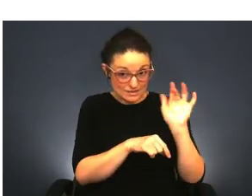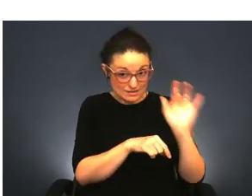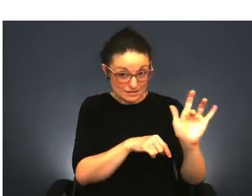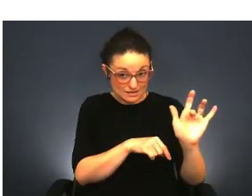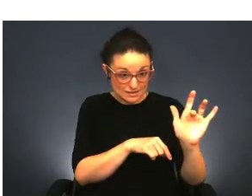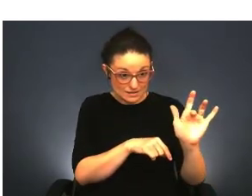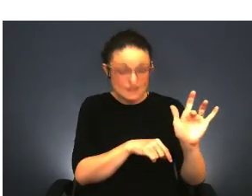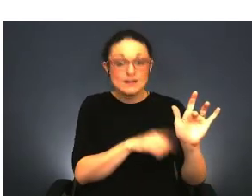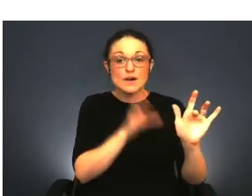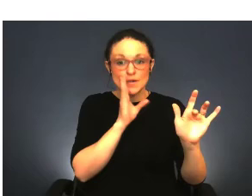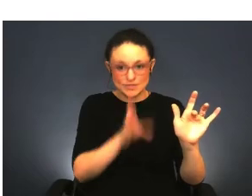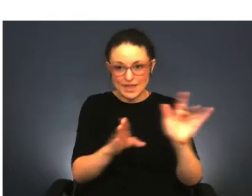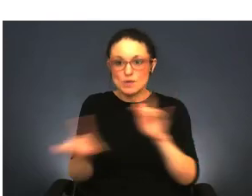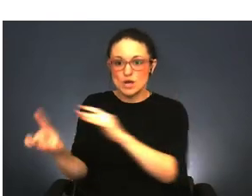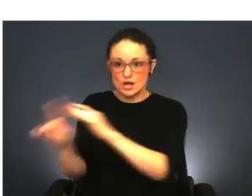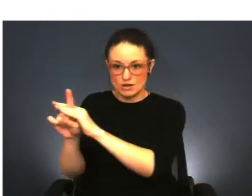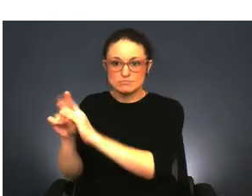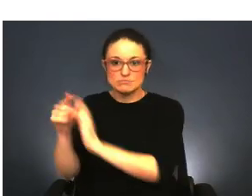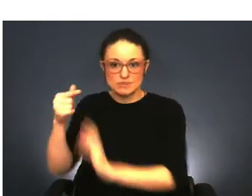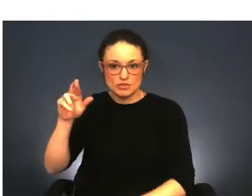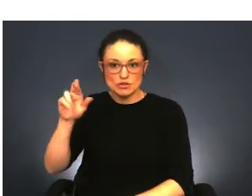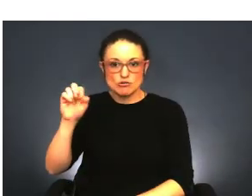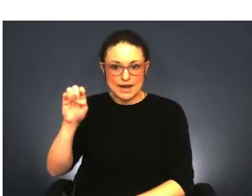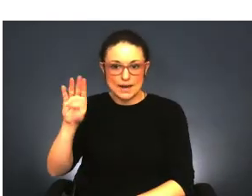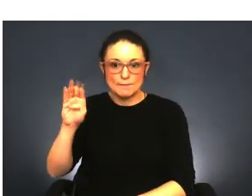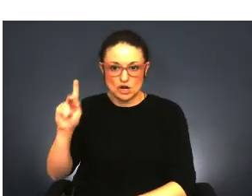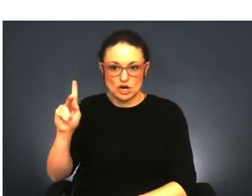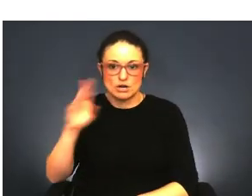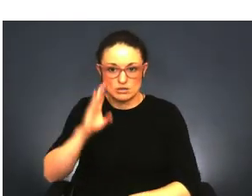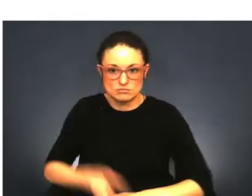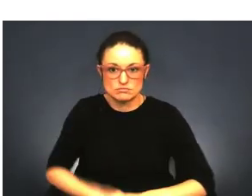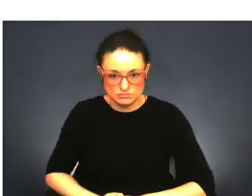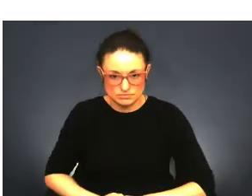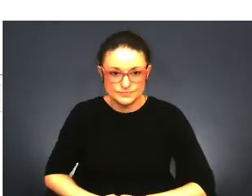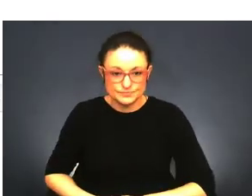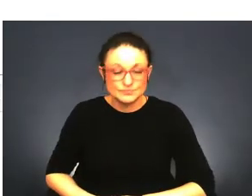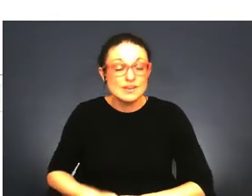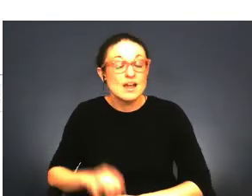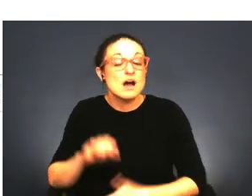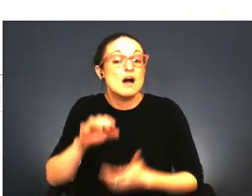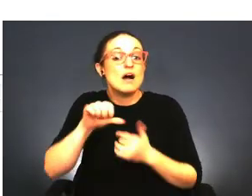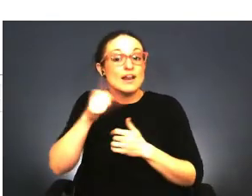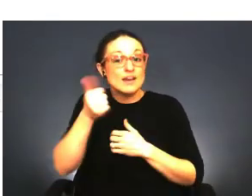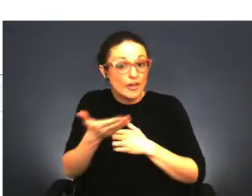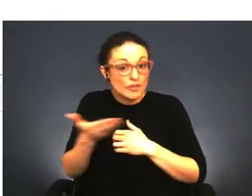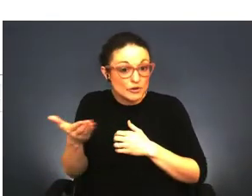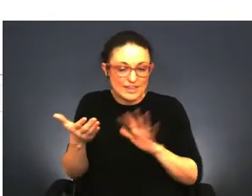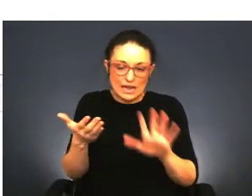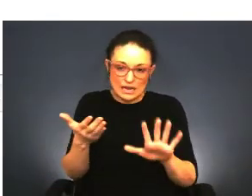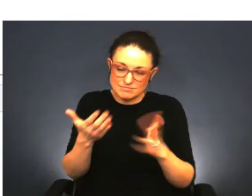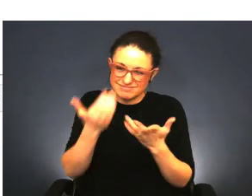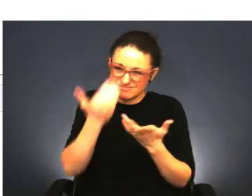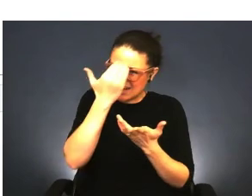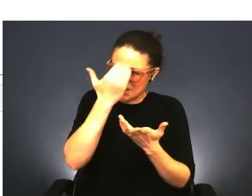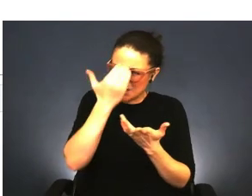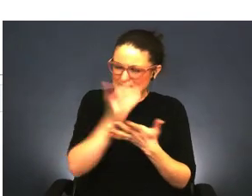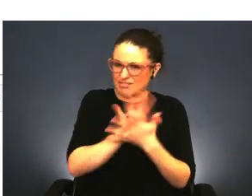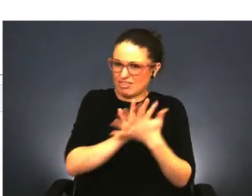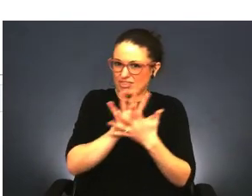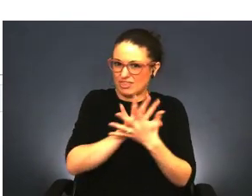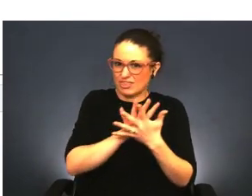your gradebook. Okay? There's another thing that might not be so obvious at first, but if you go